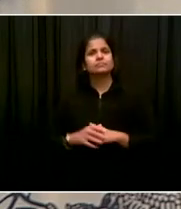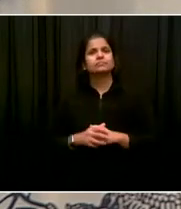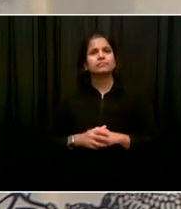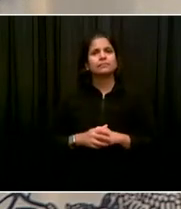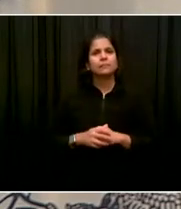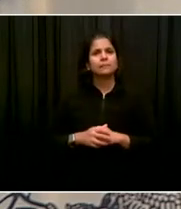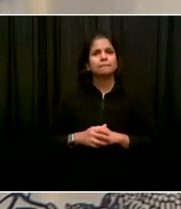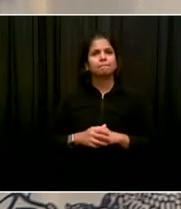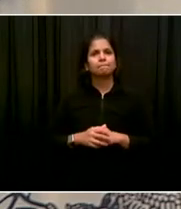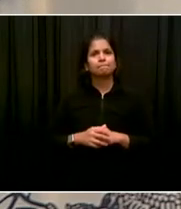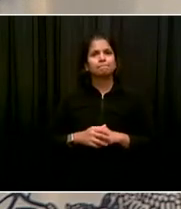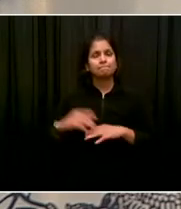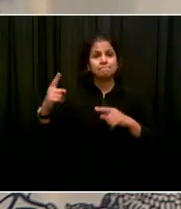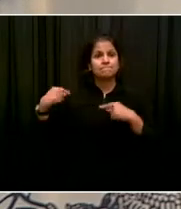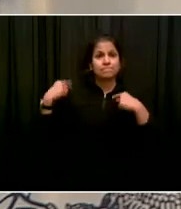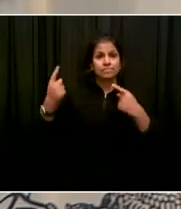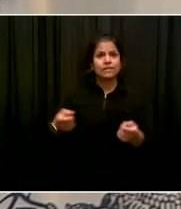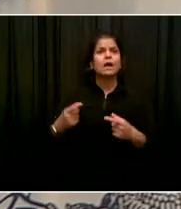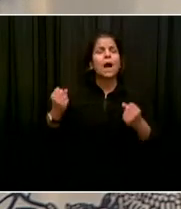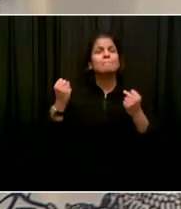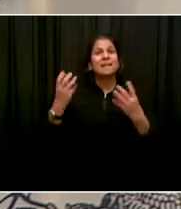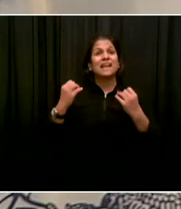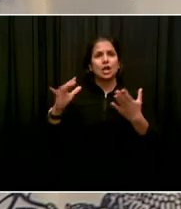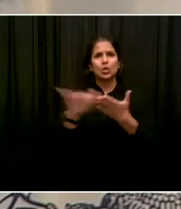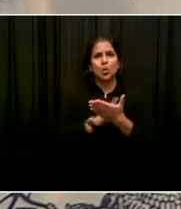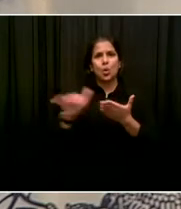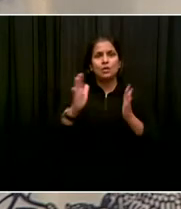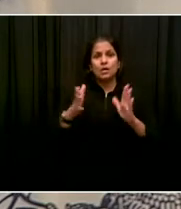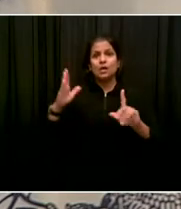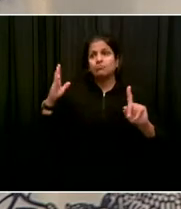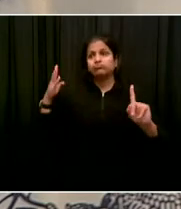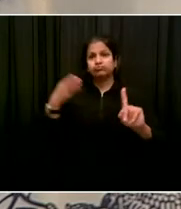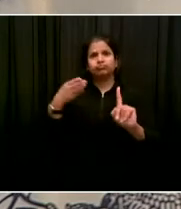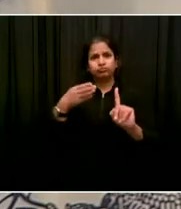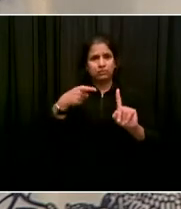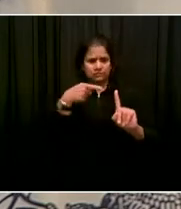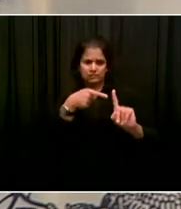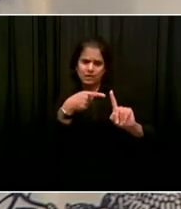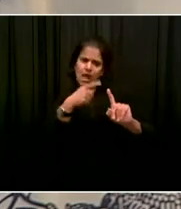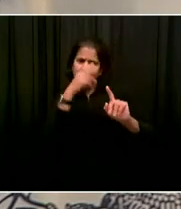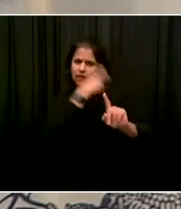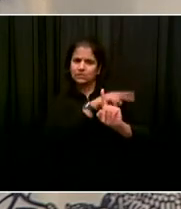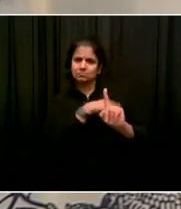go over sort of my experience yesterday trying to get a test, if you'll indulge me.